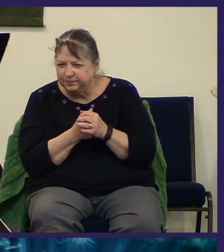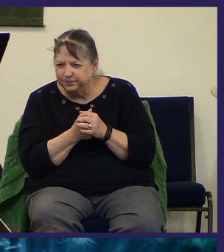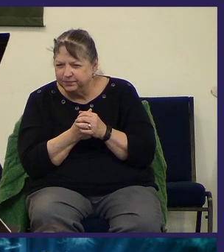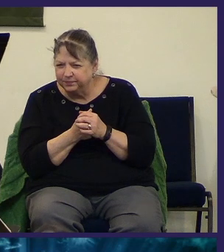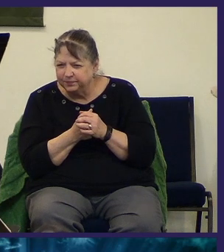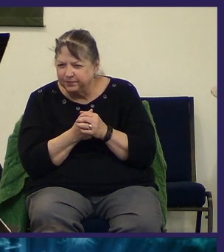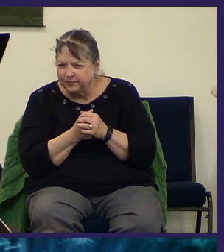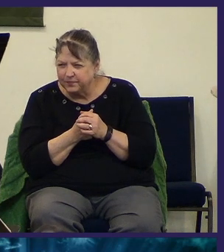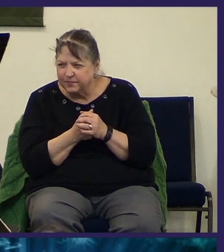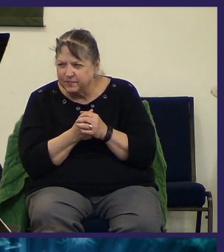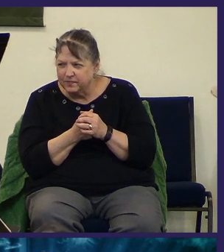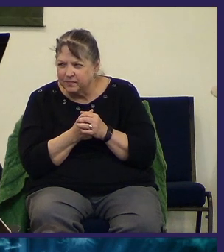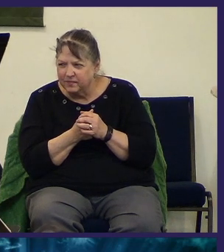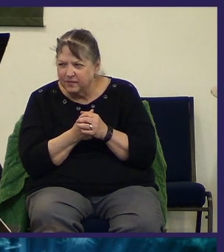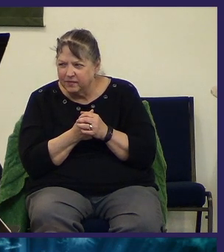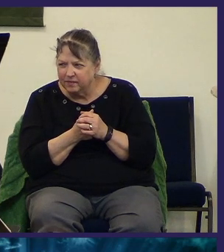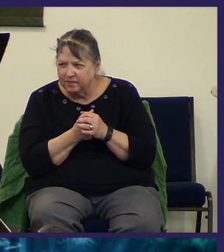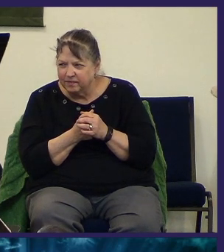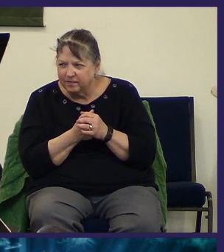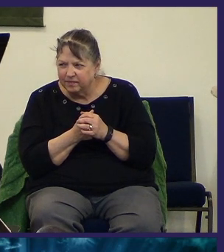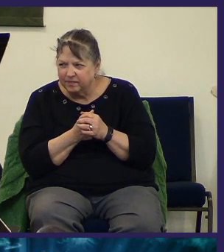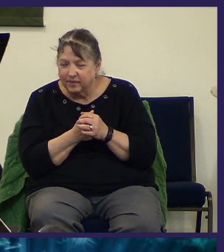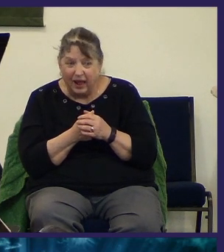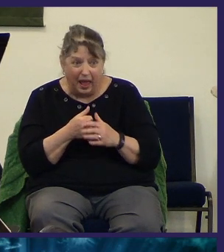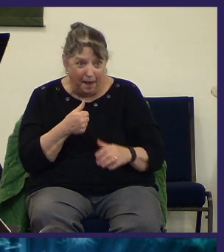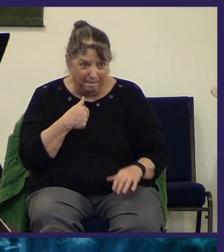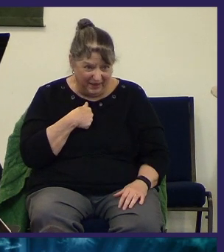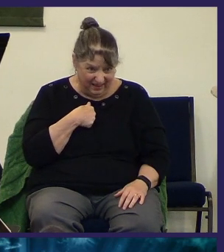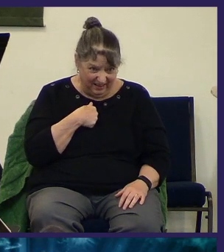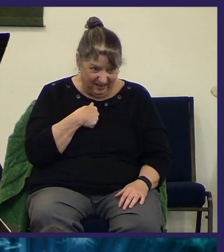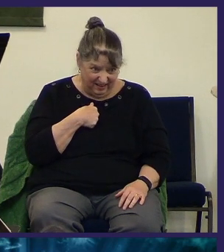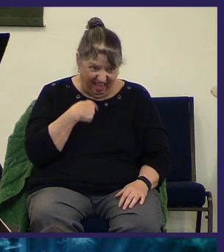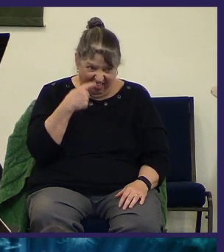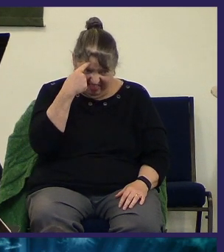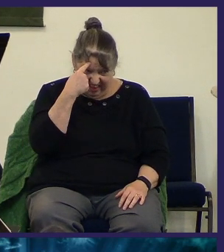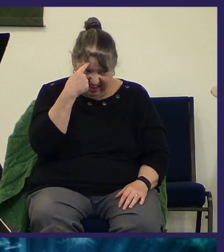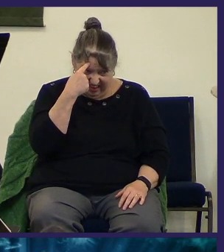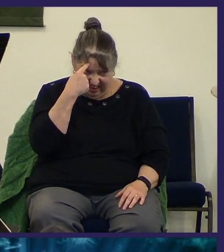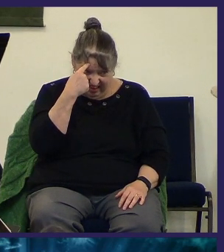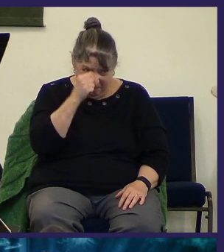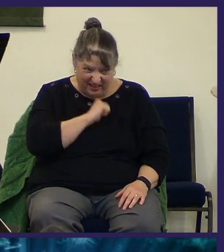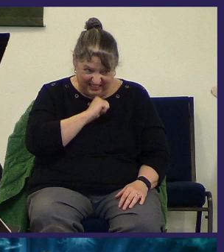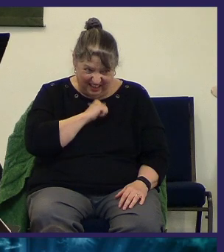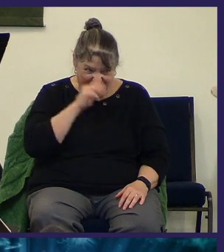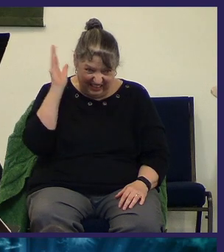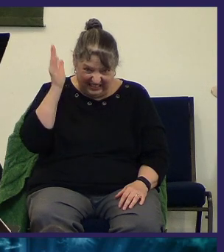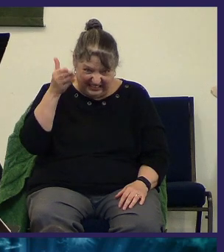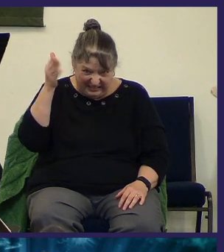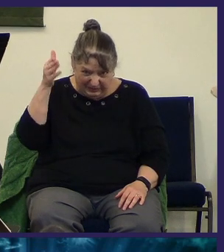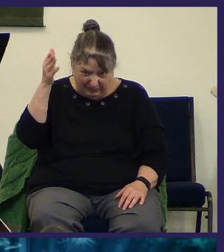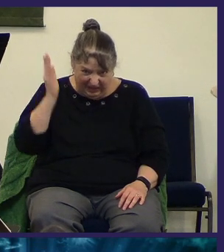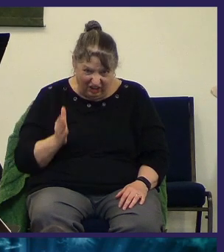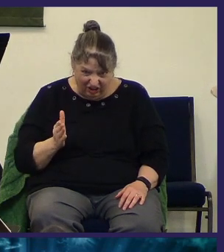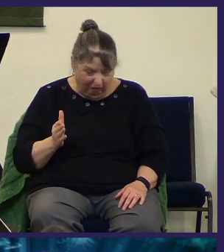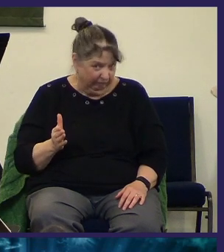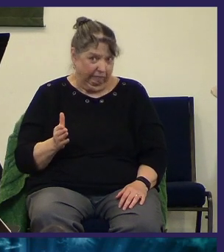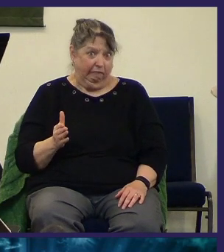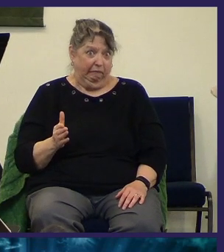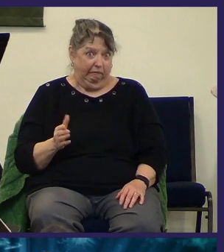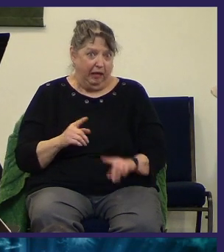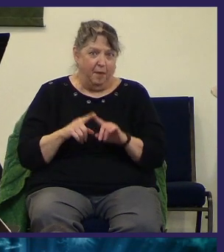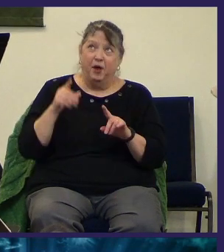thought i would ever be in front of a crowd of people speaking but it's god's